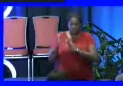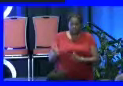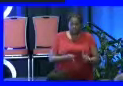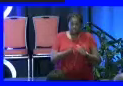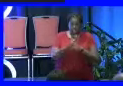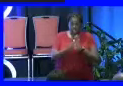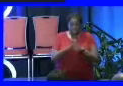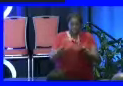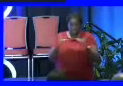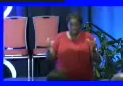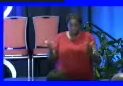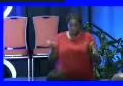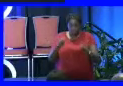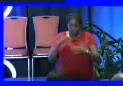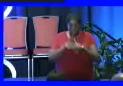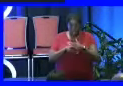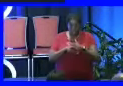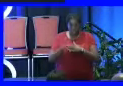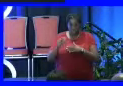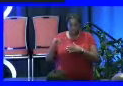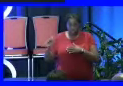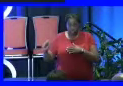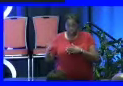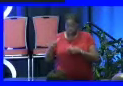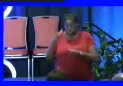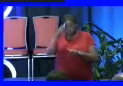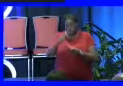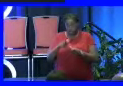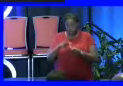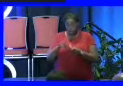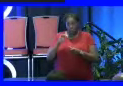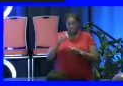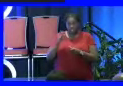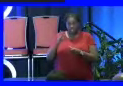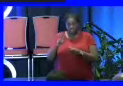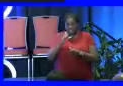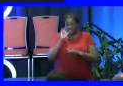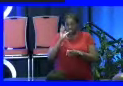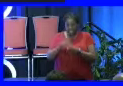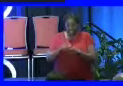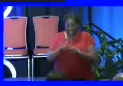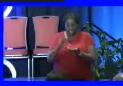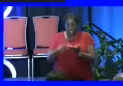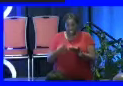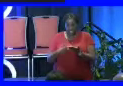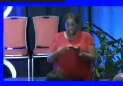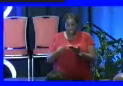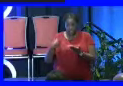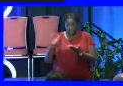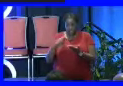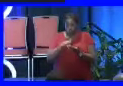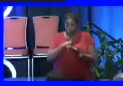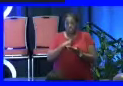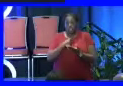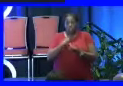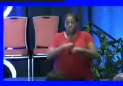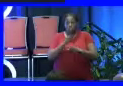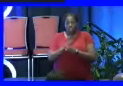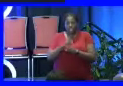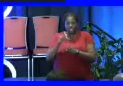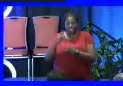we definitely wanted access to the data. Keep in mind, Medicaid was not even in the discussion at this point. We're just bringing together 12 data